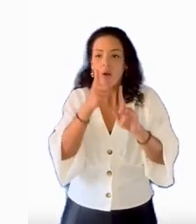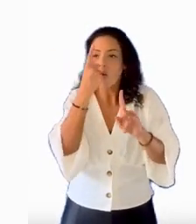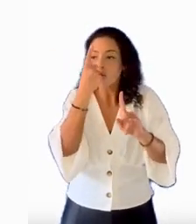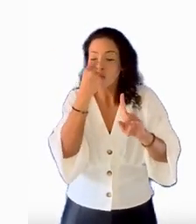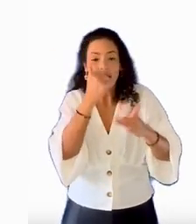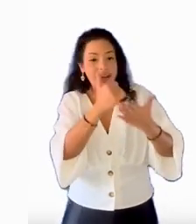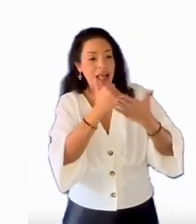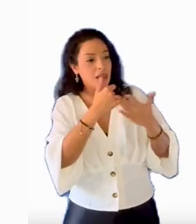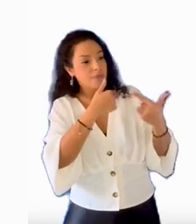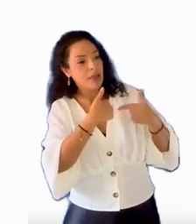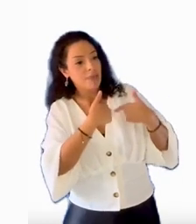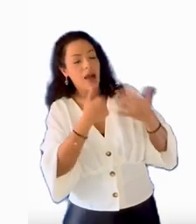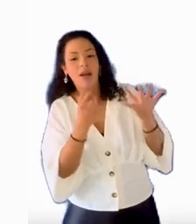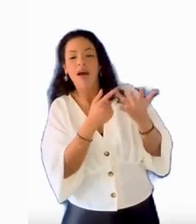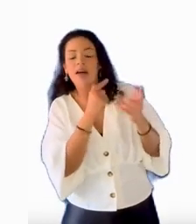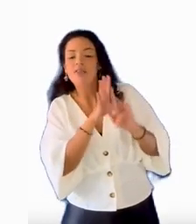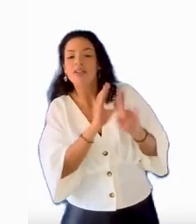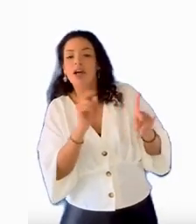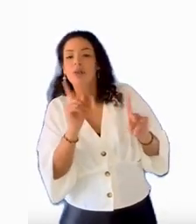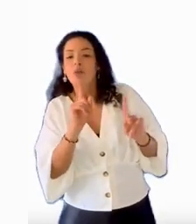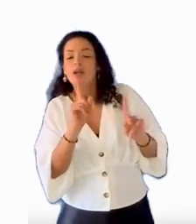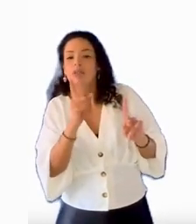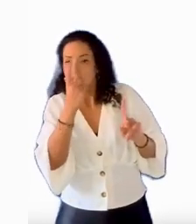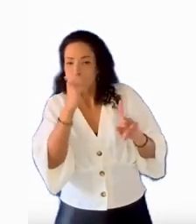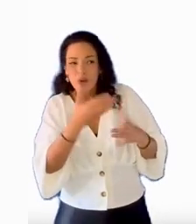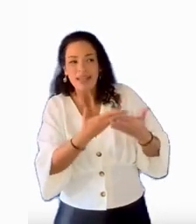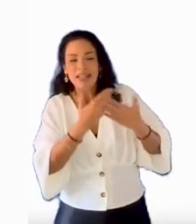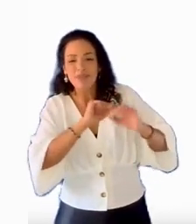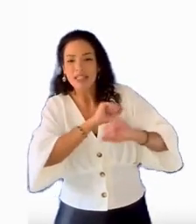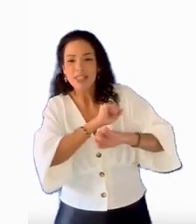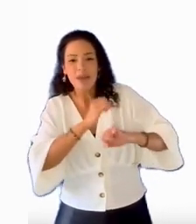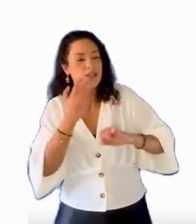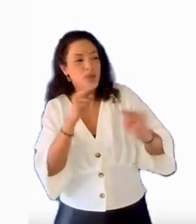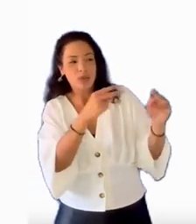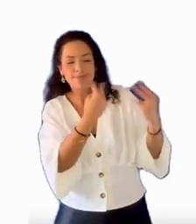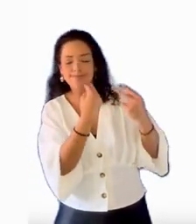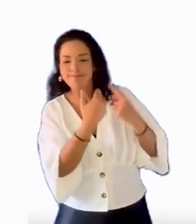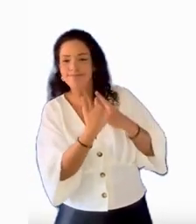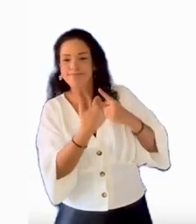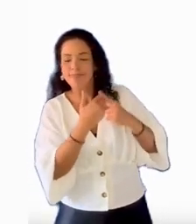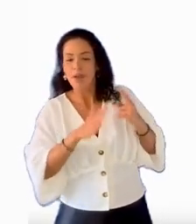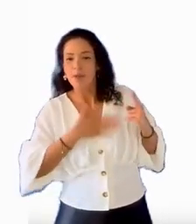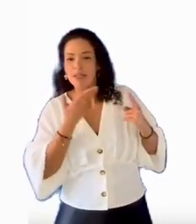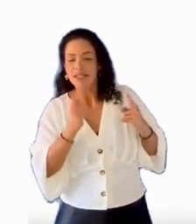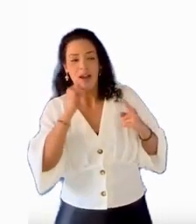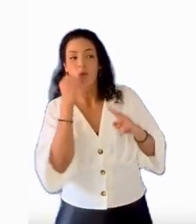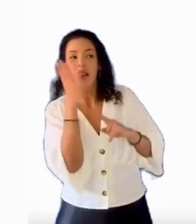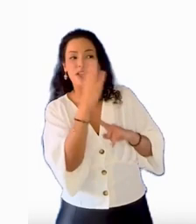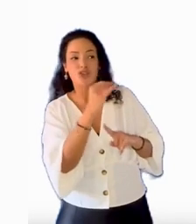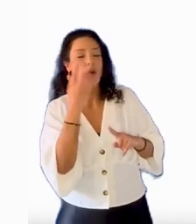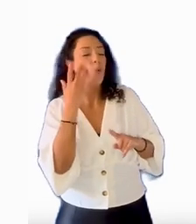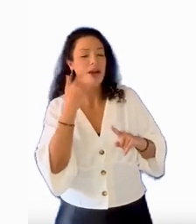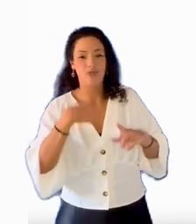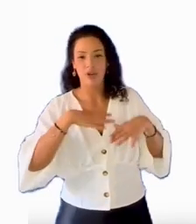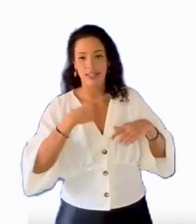help me by, another example being, giving me space when you see that I'm upset. I'll let you know when I'm ready to